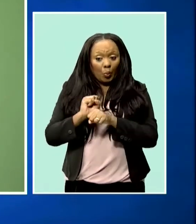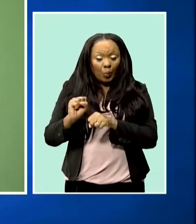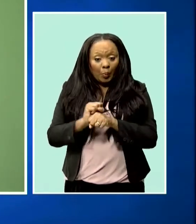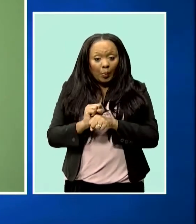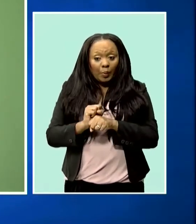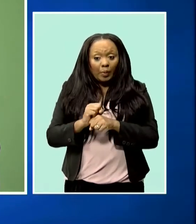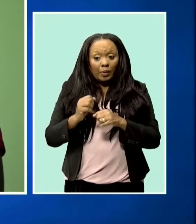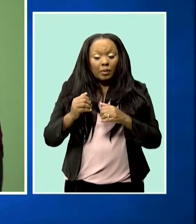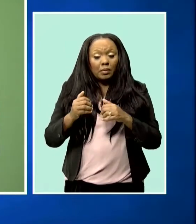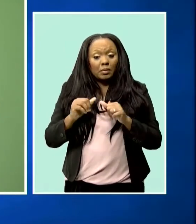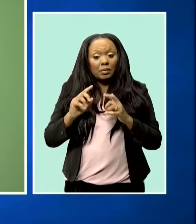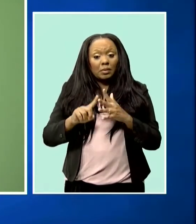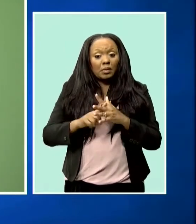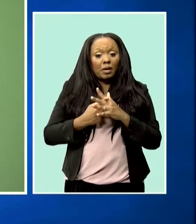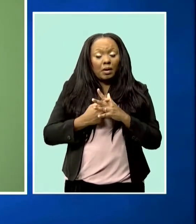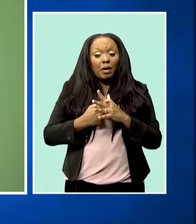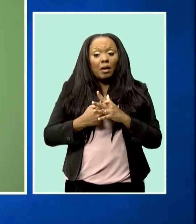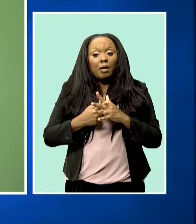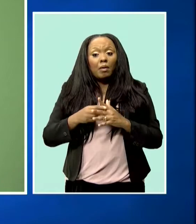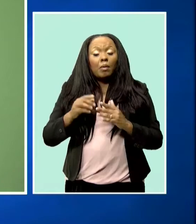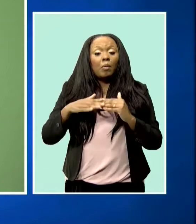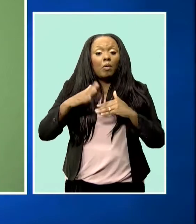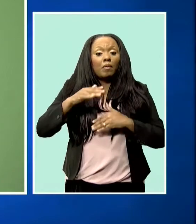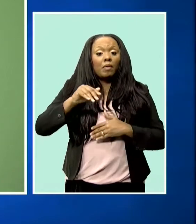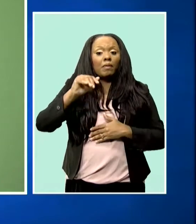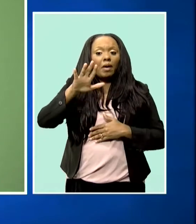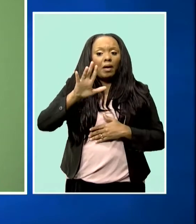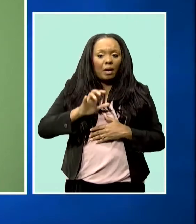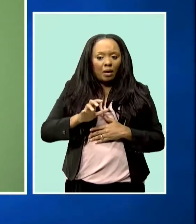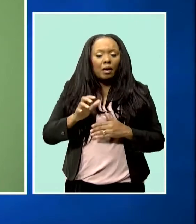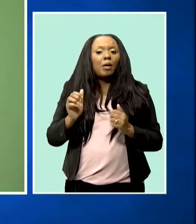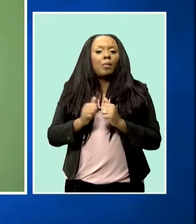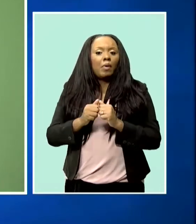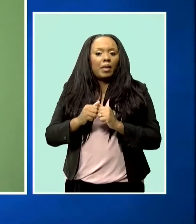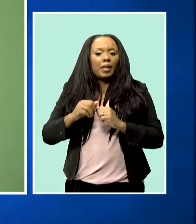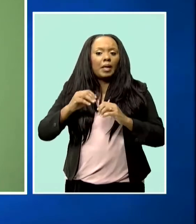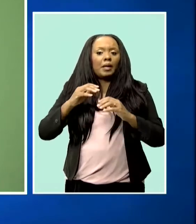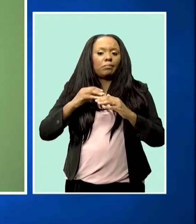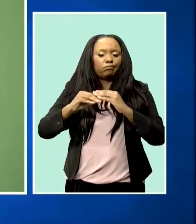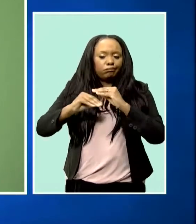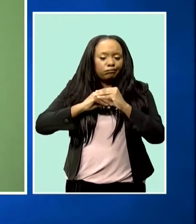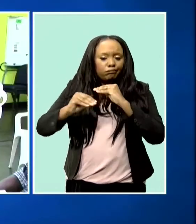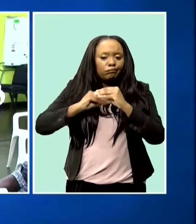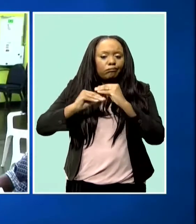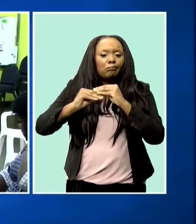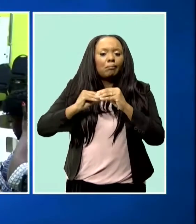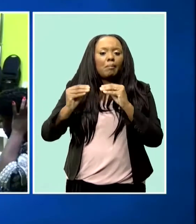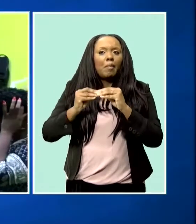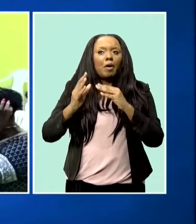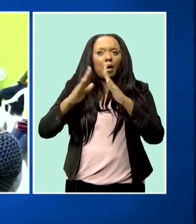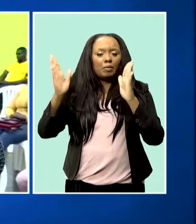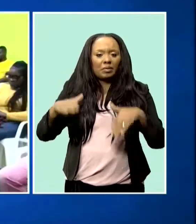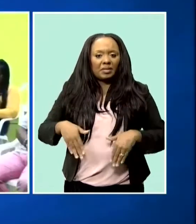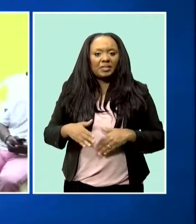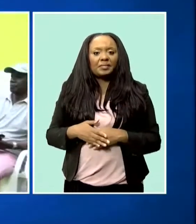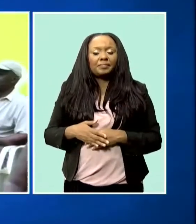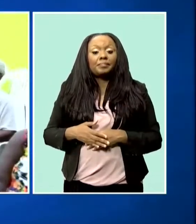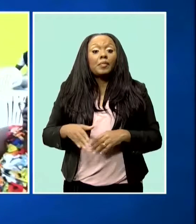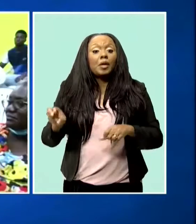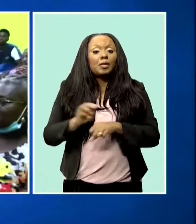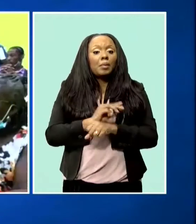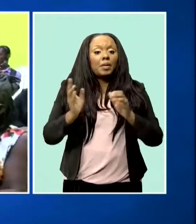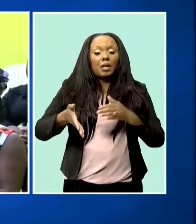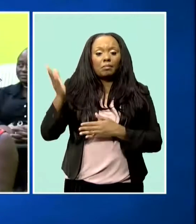537 of those houses. Minister Sutherland was speaking at his